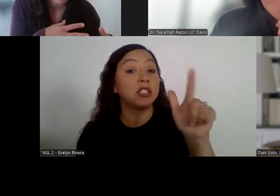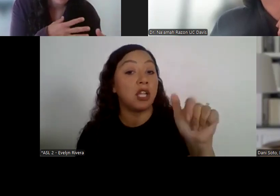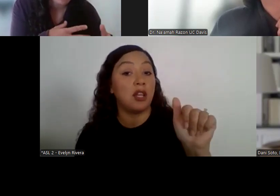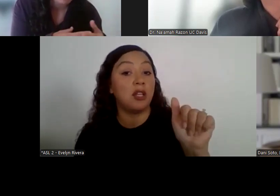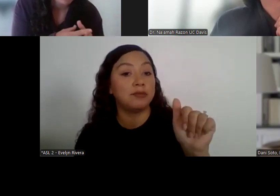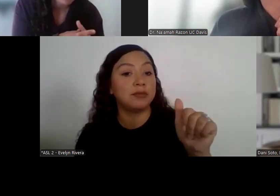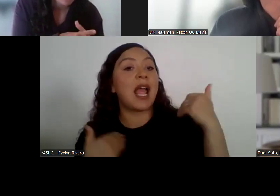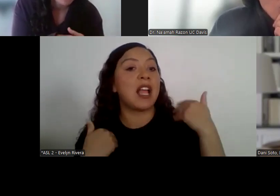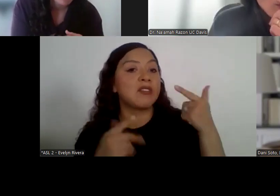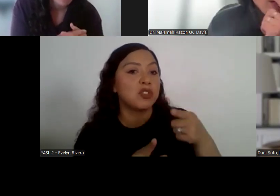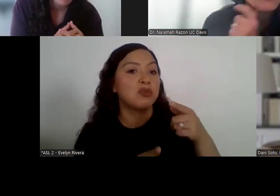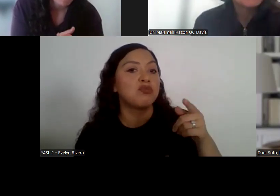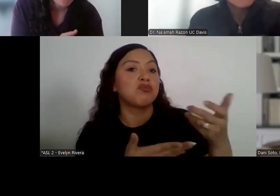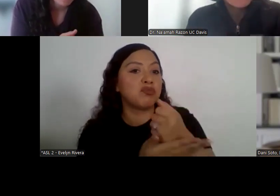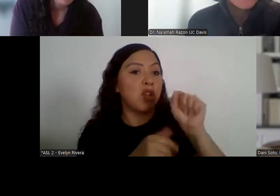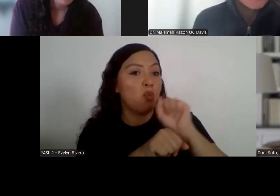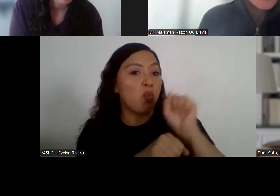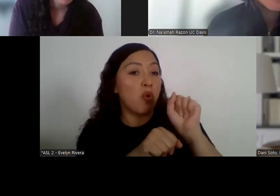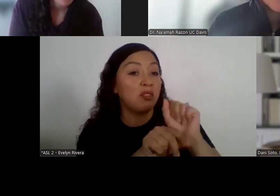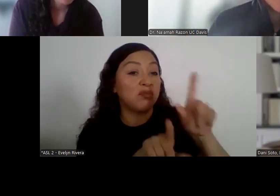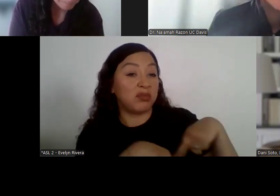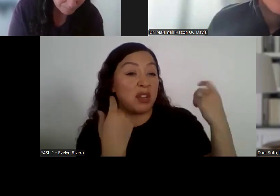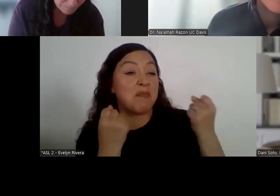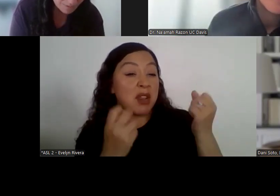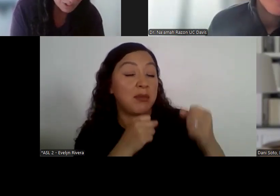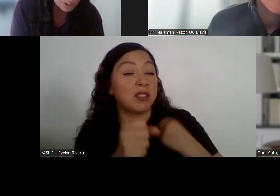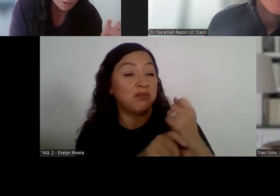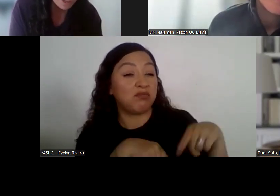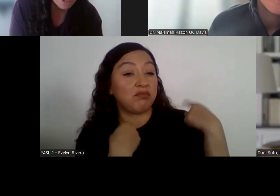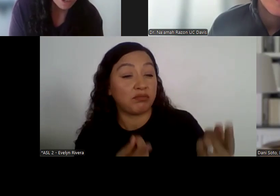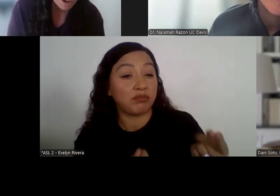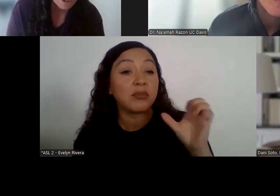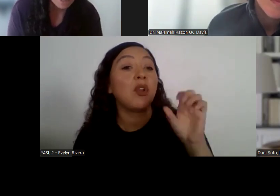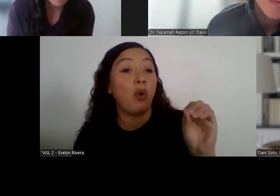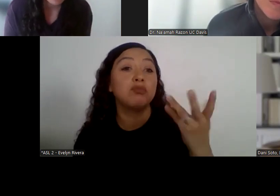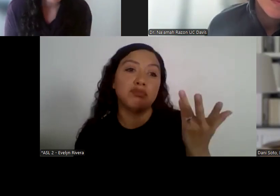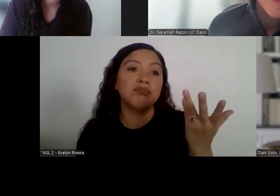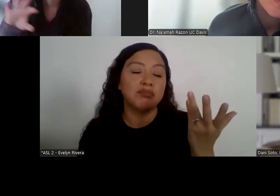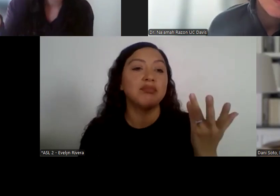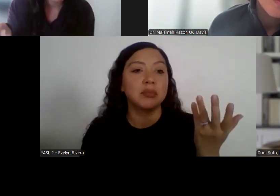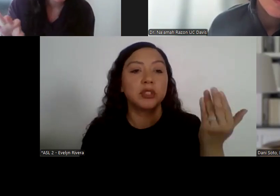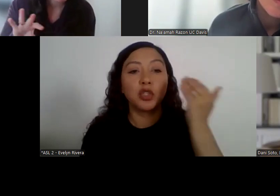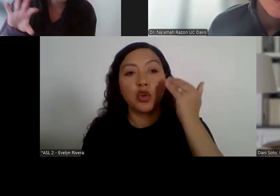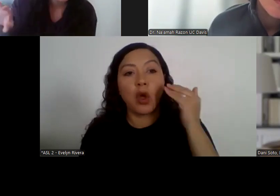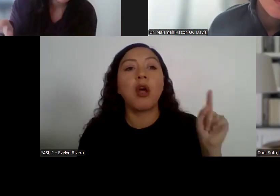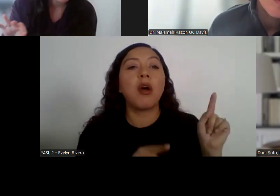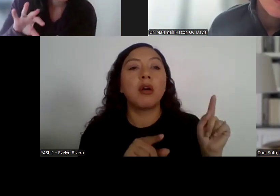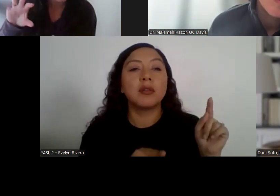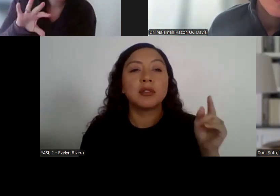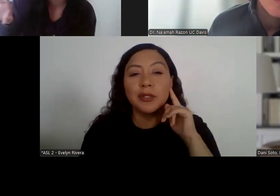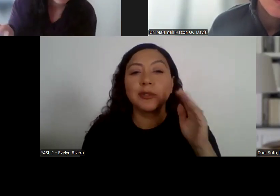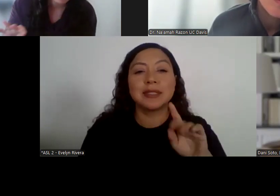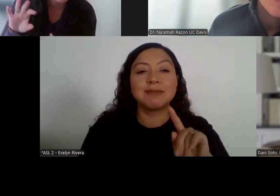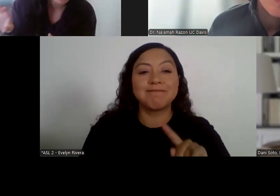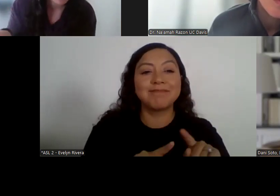of work that she's been doing with that community for many years. And so, uh, and then the San Diego or